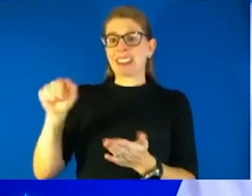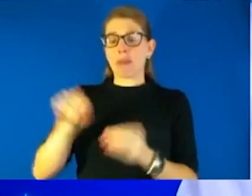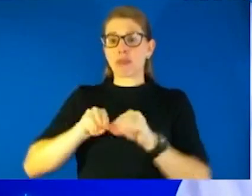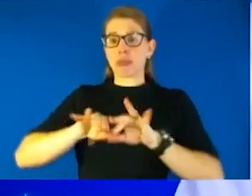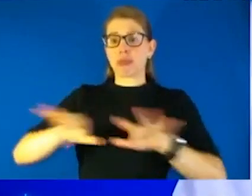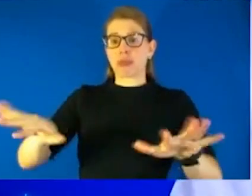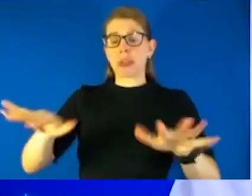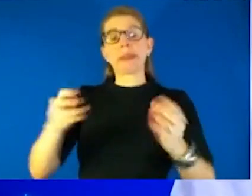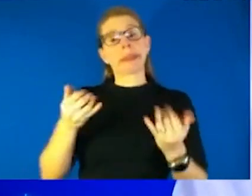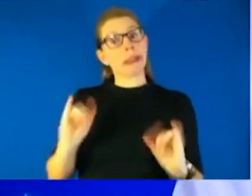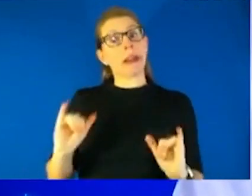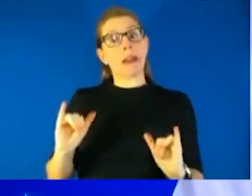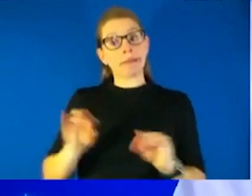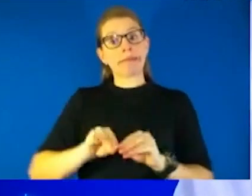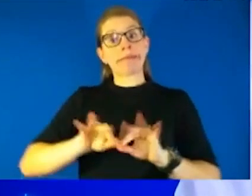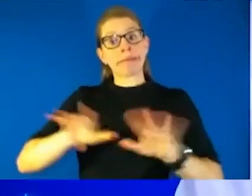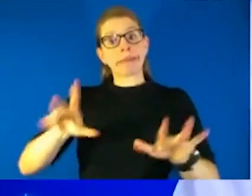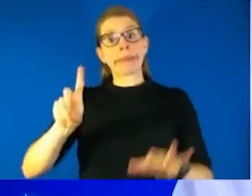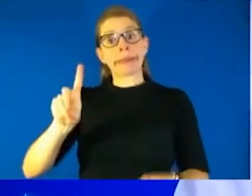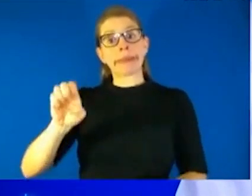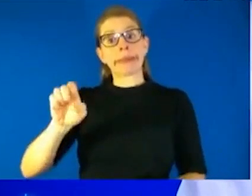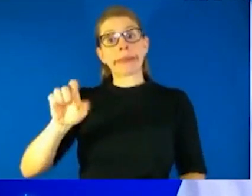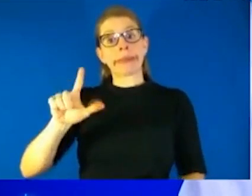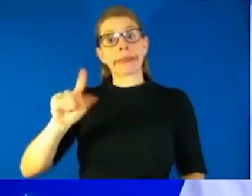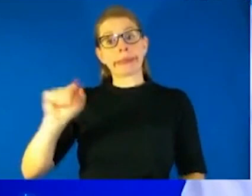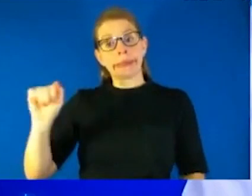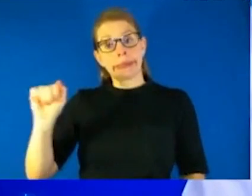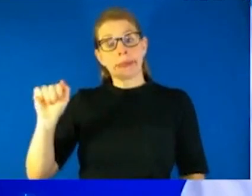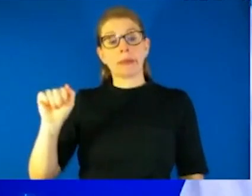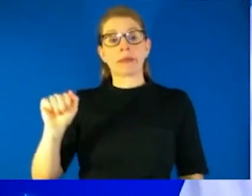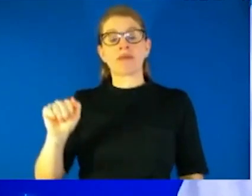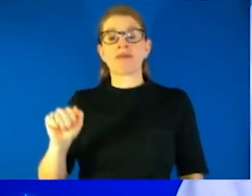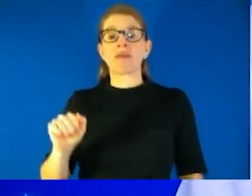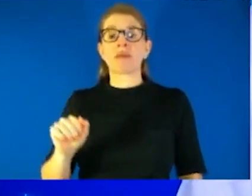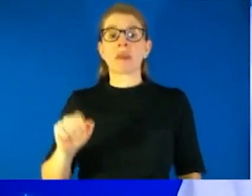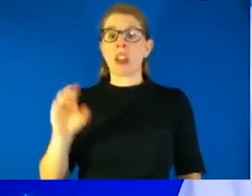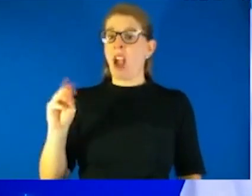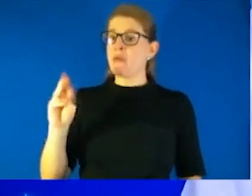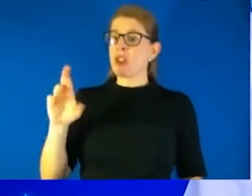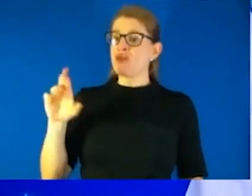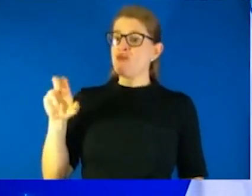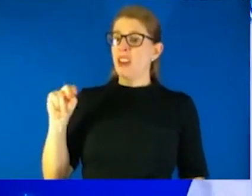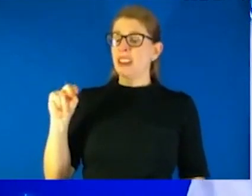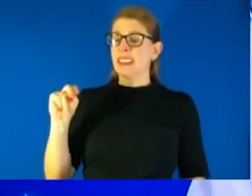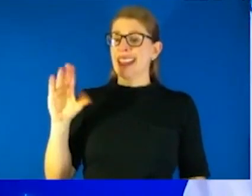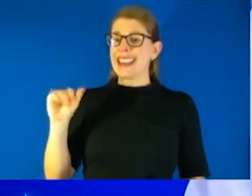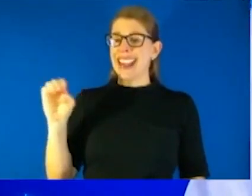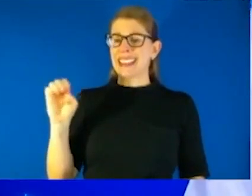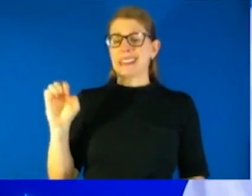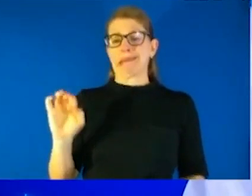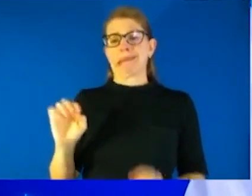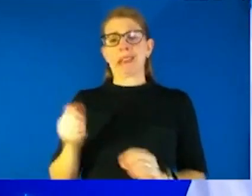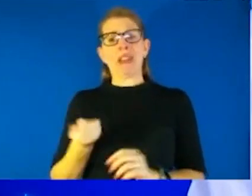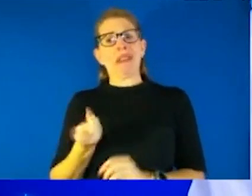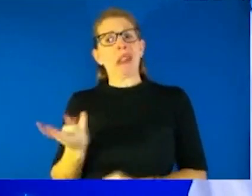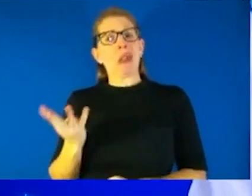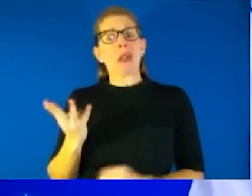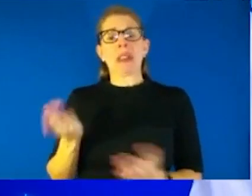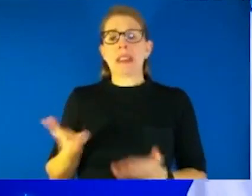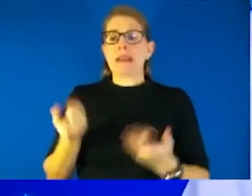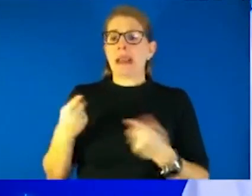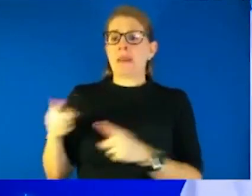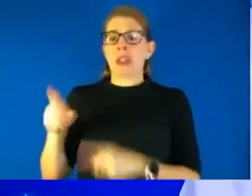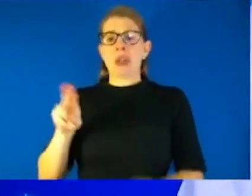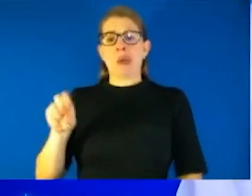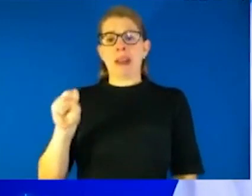currently in. Again, there is a very, very small, relatively small number of Omicron cases that we know about in the United States, so we are